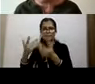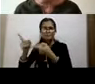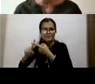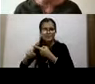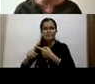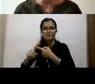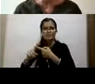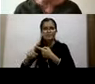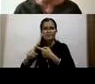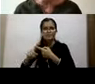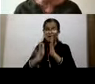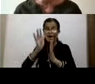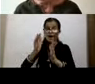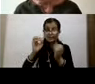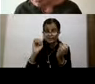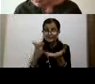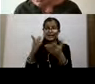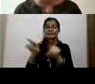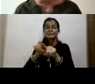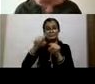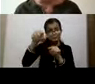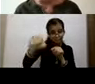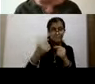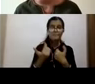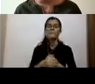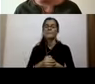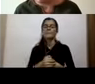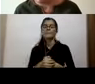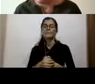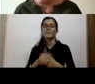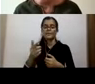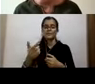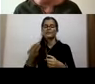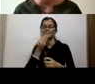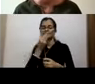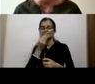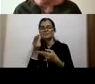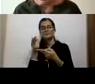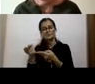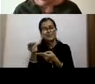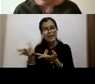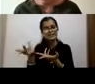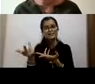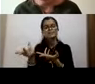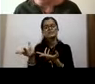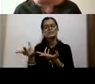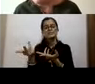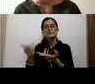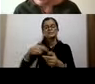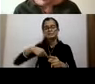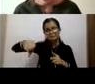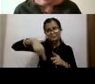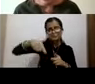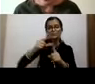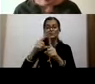fire. And then, of course, that's Vipul, who used to be, he used to work in a restaurant. And today he's a bird